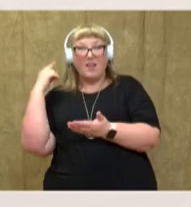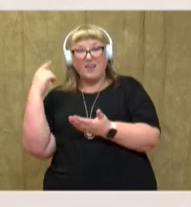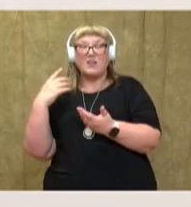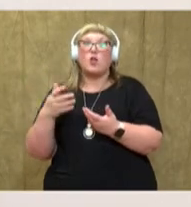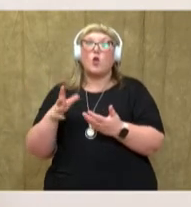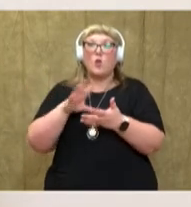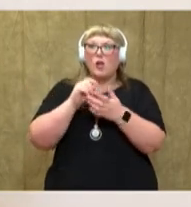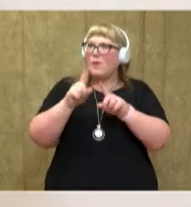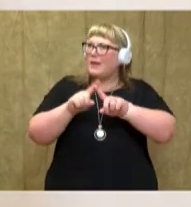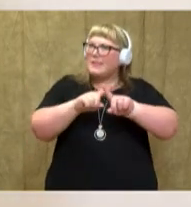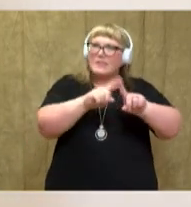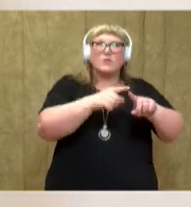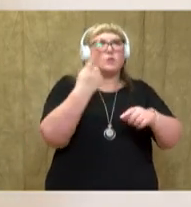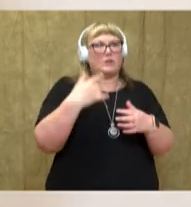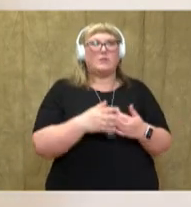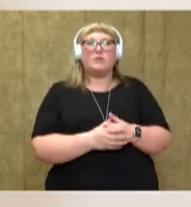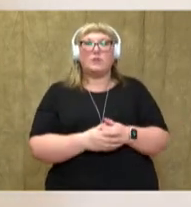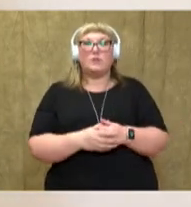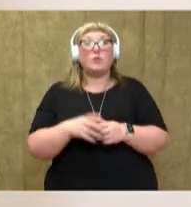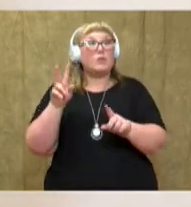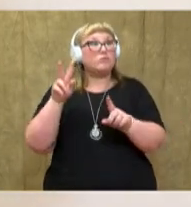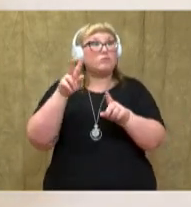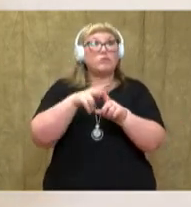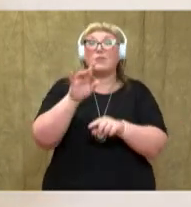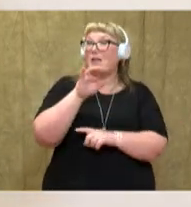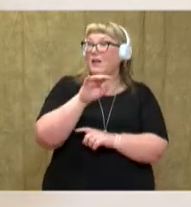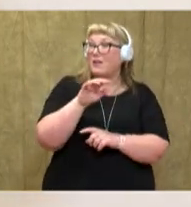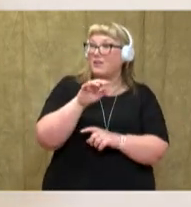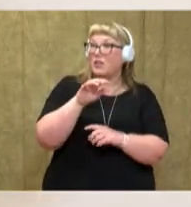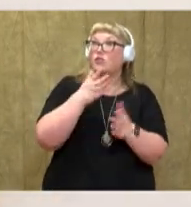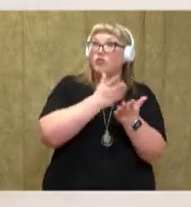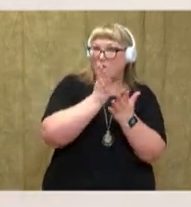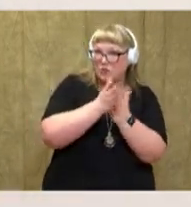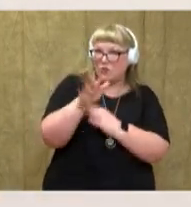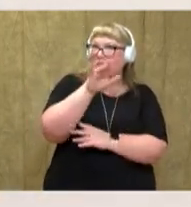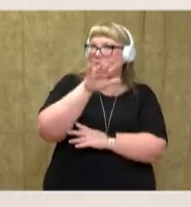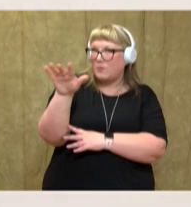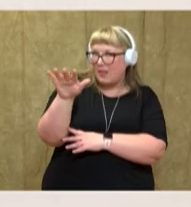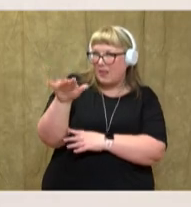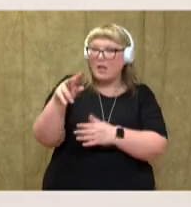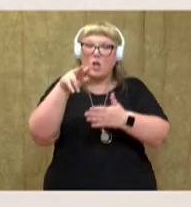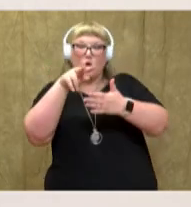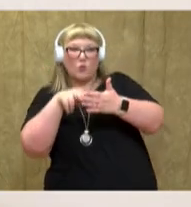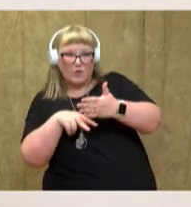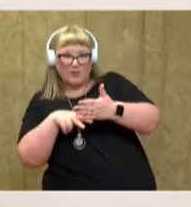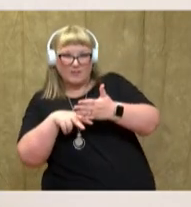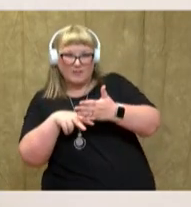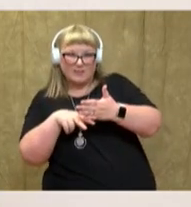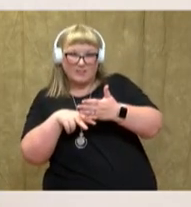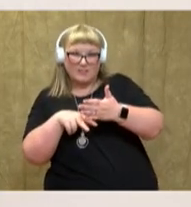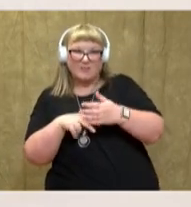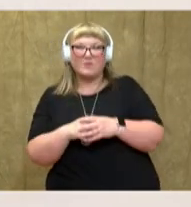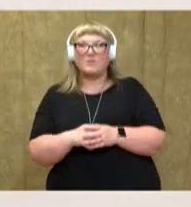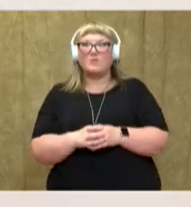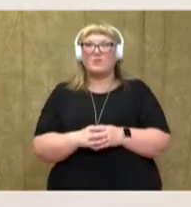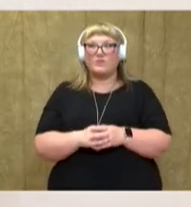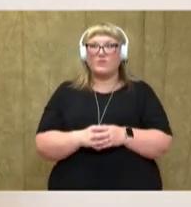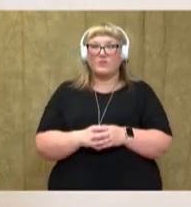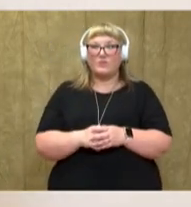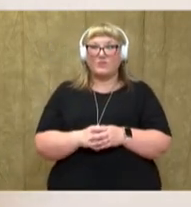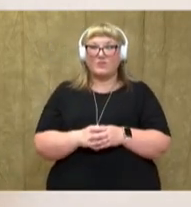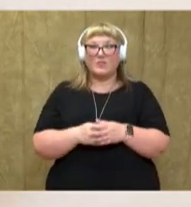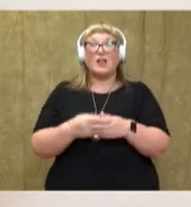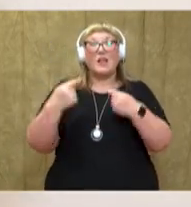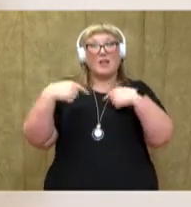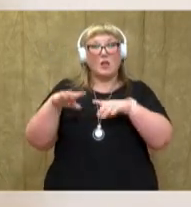we? And we've applied those strategies to spelling and to our reading to place it in our toolbox, just as good readers do. Well, as